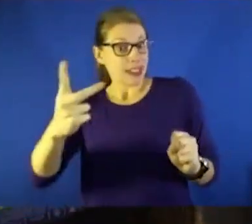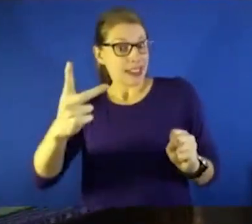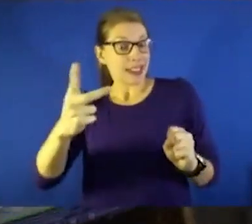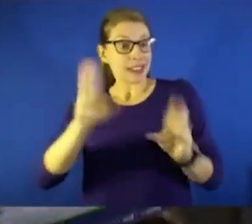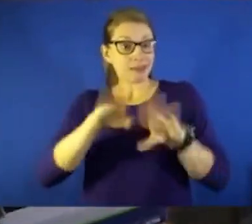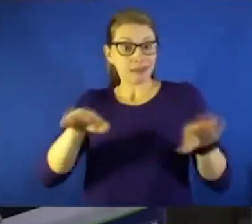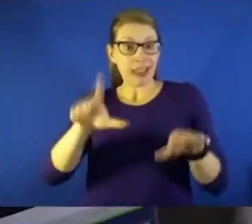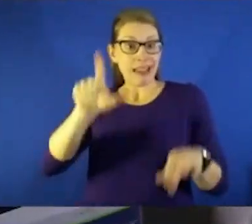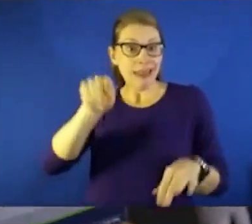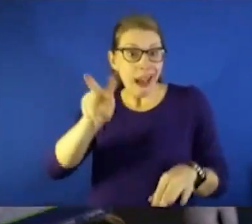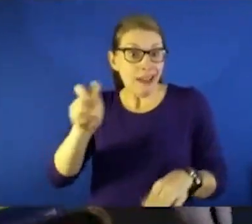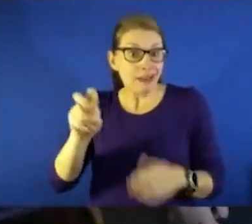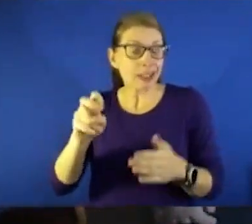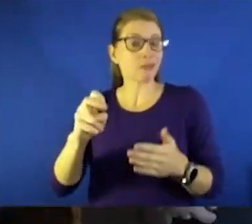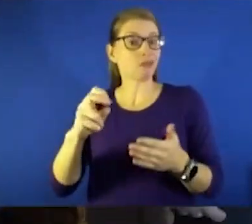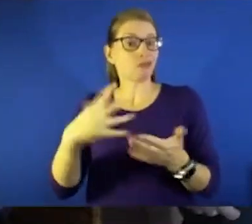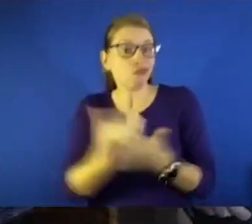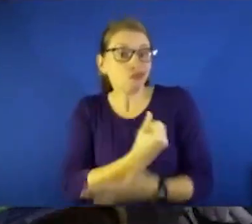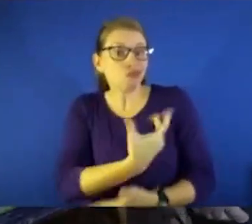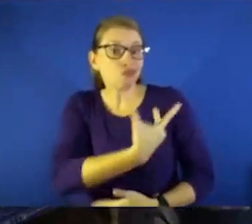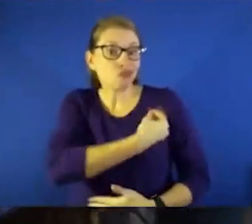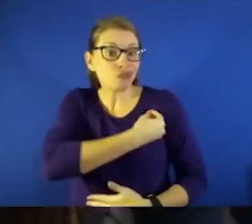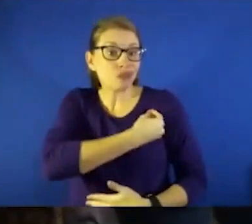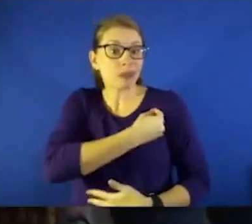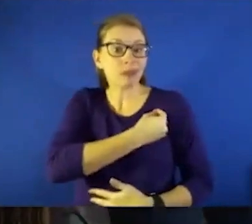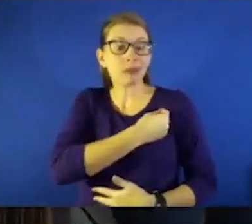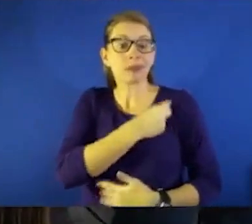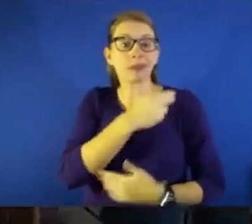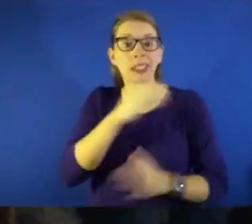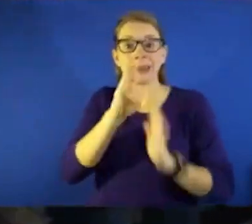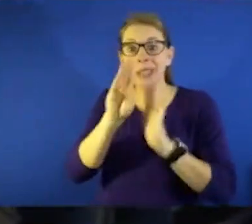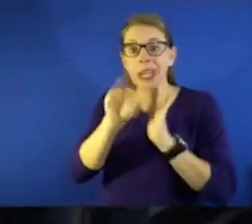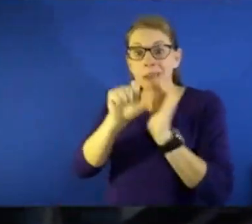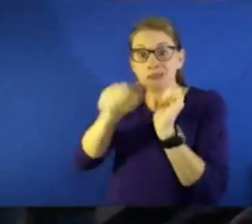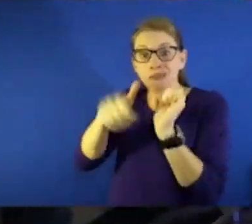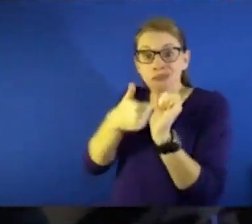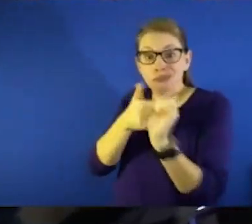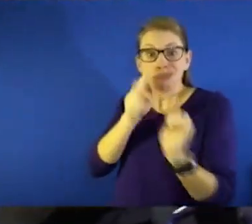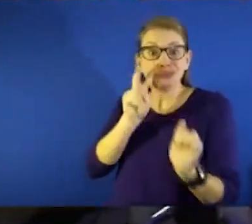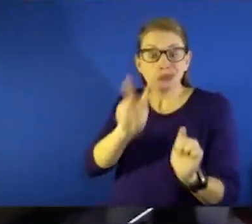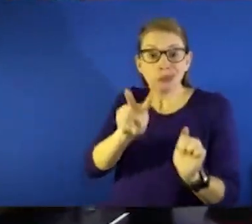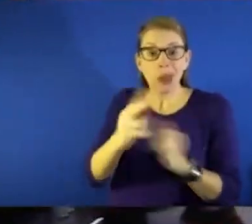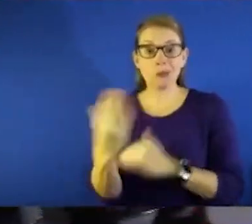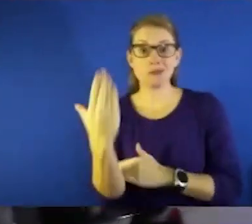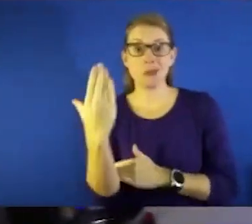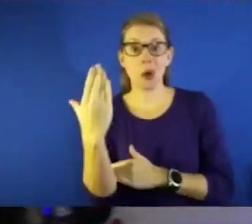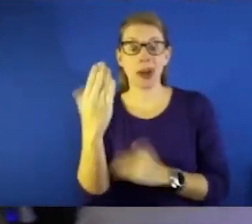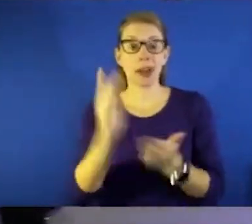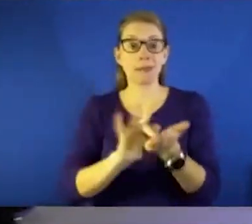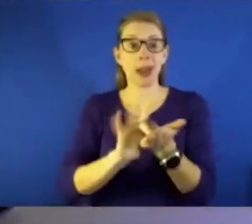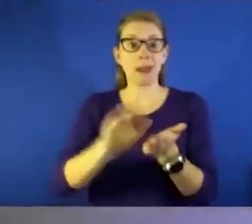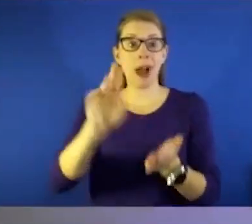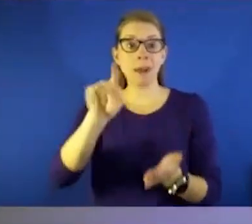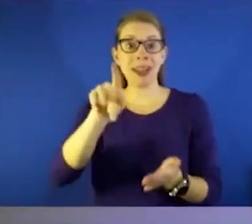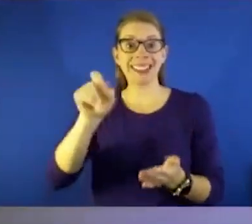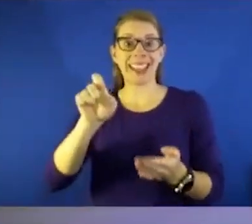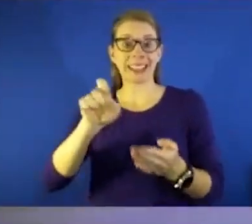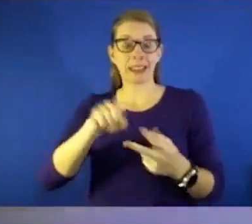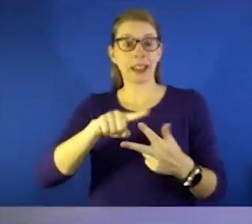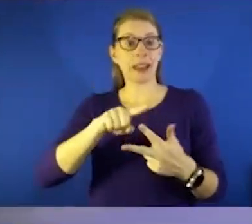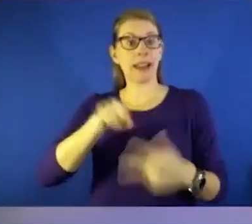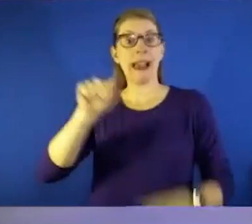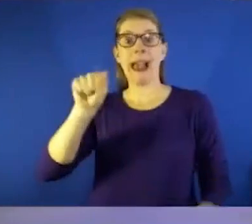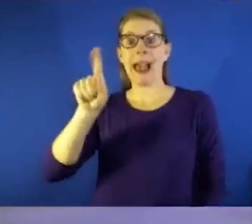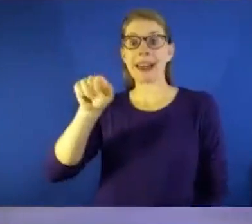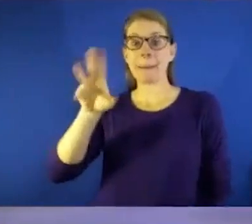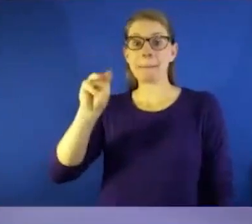a behind-the-scenes look of the Morning Medical Update because we've got Adam Meier right here. Joining us, and